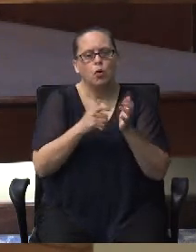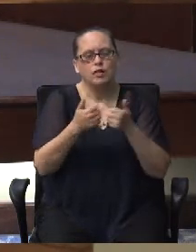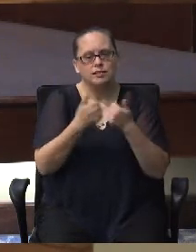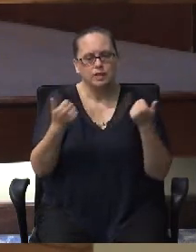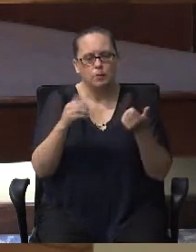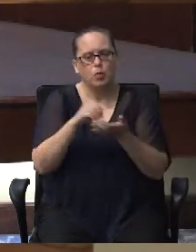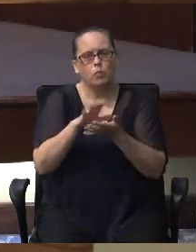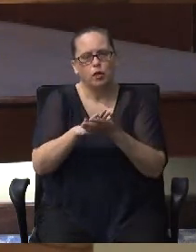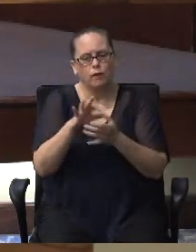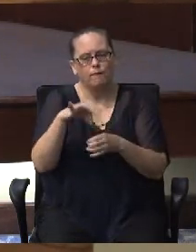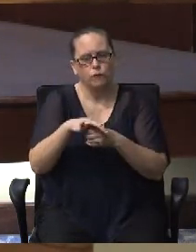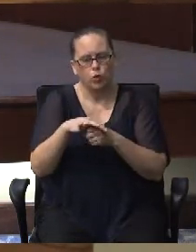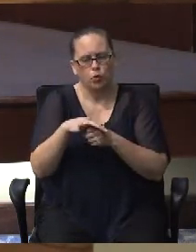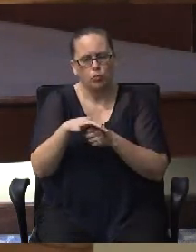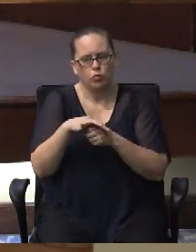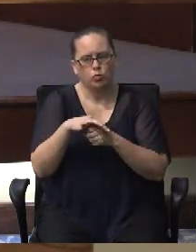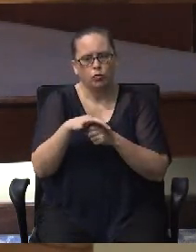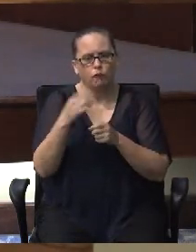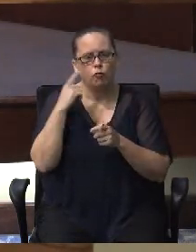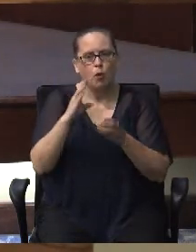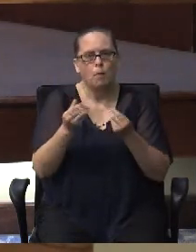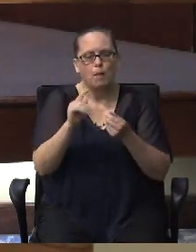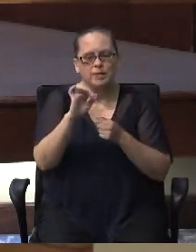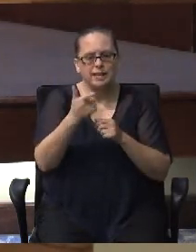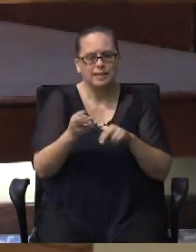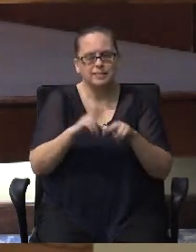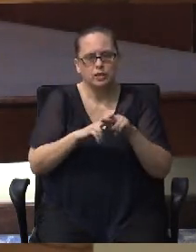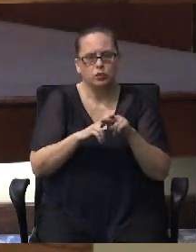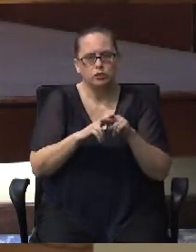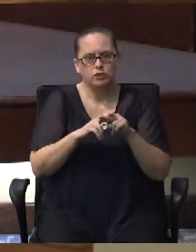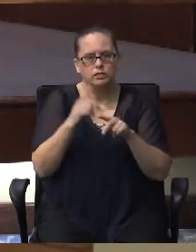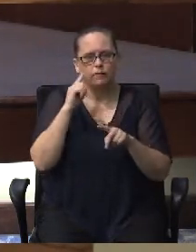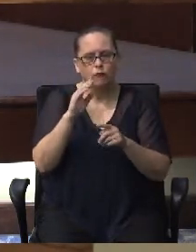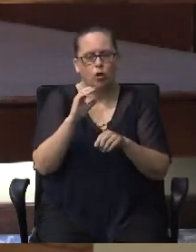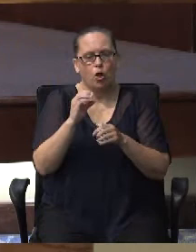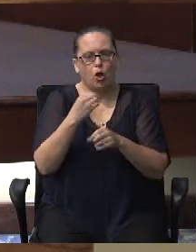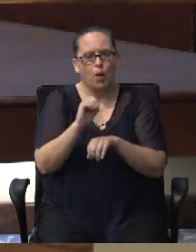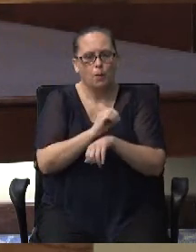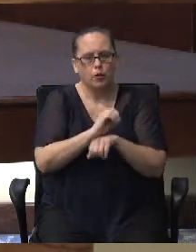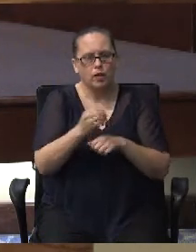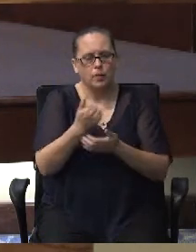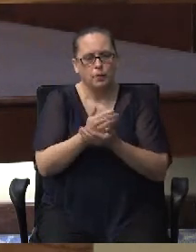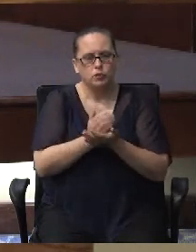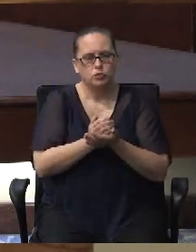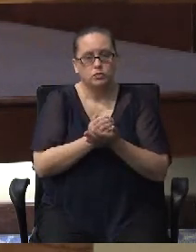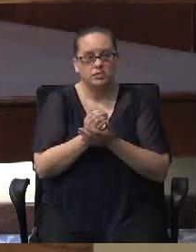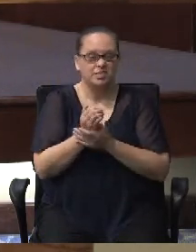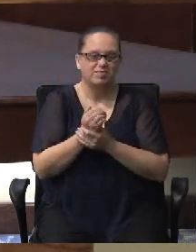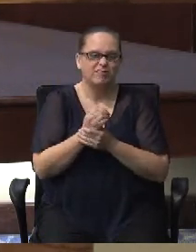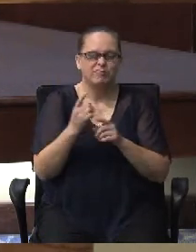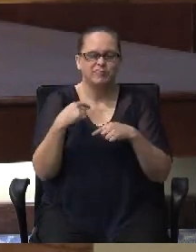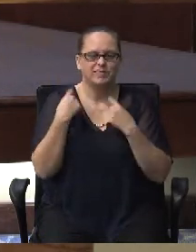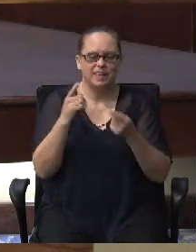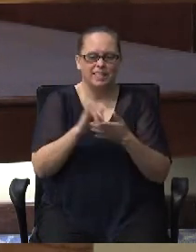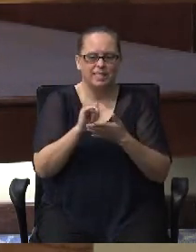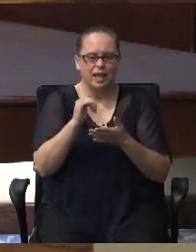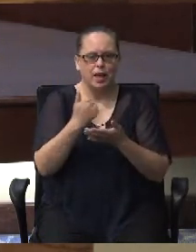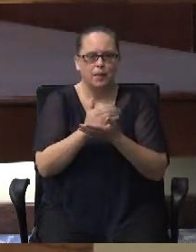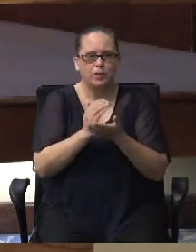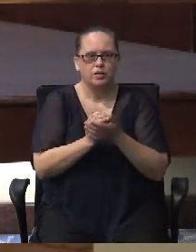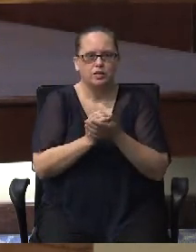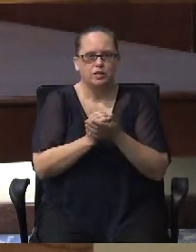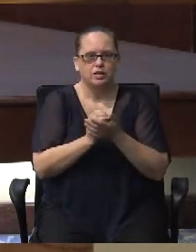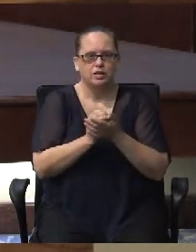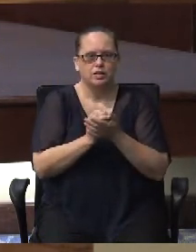record vote to ratify the property tax increase reflected in the operating budget and CIP plan. Since this budget does raise more